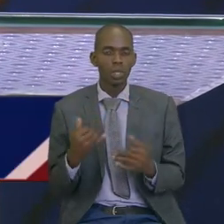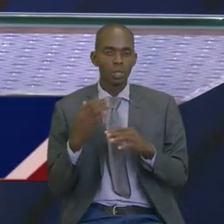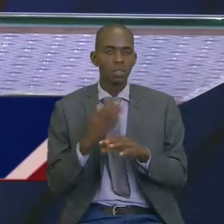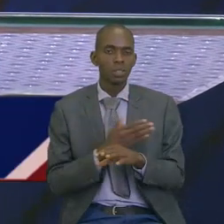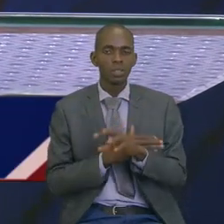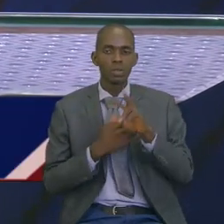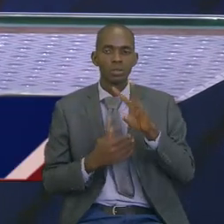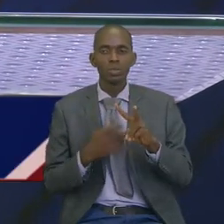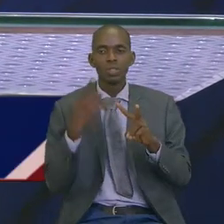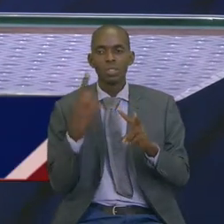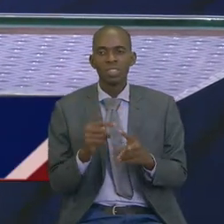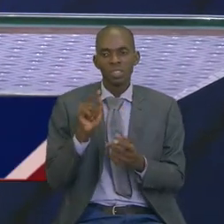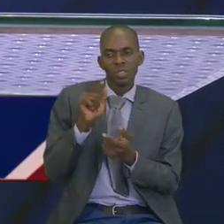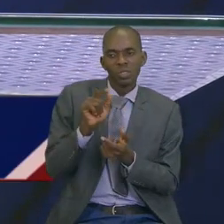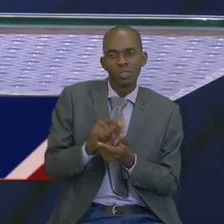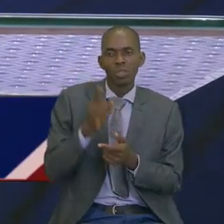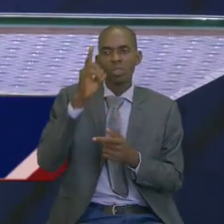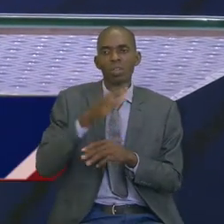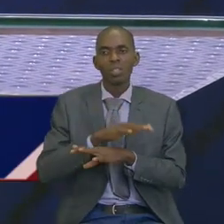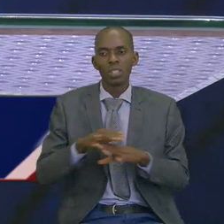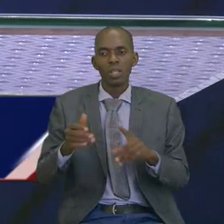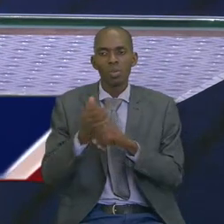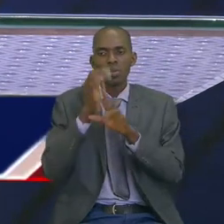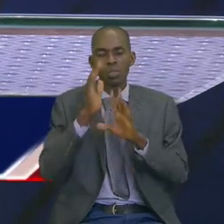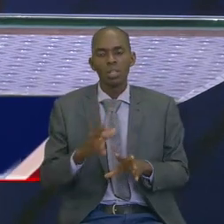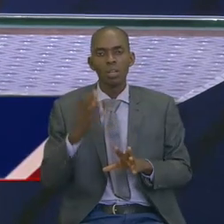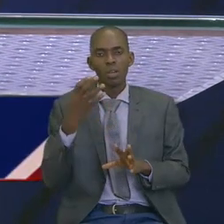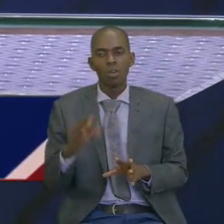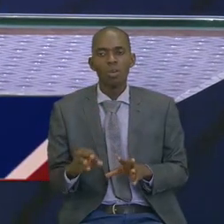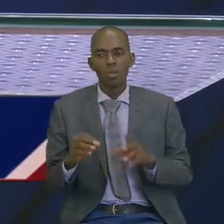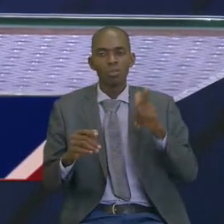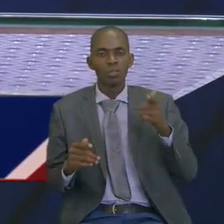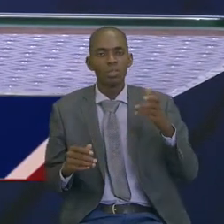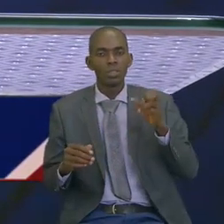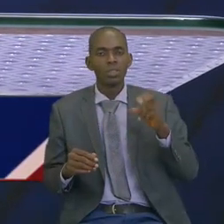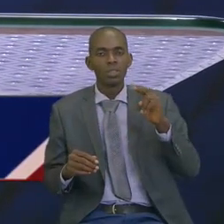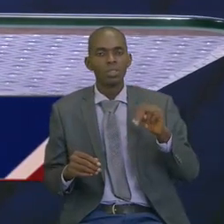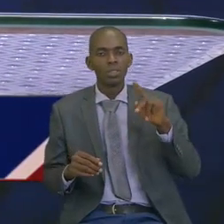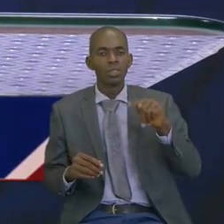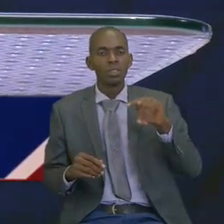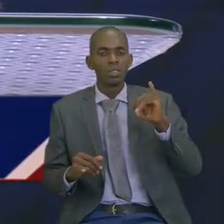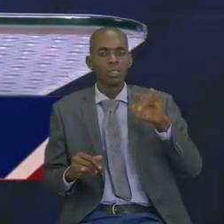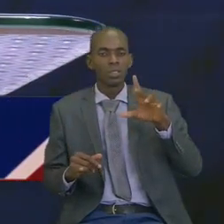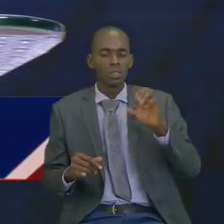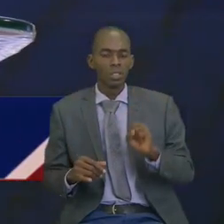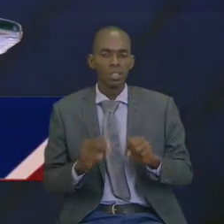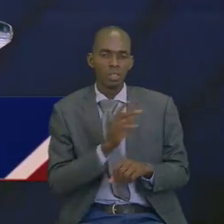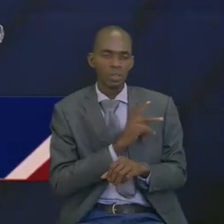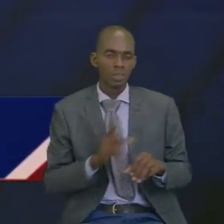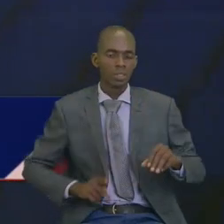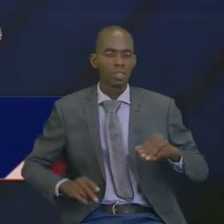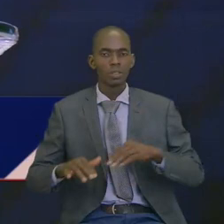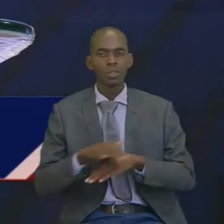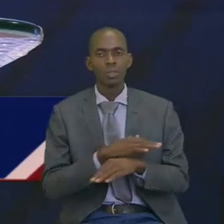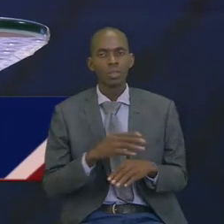holders of Gentile kingdoms. The inferior, godless holders of Gentile